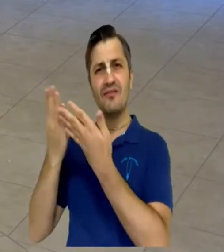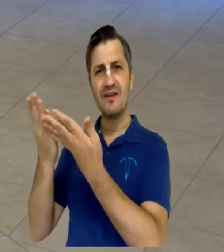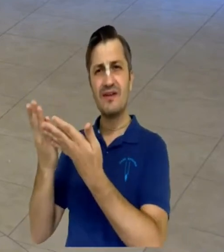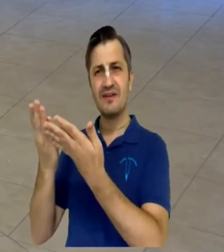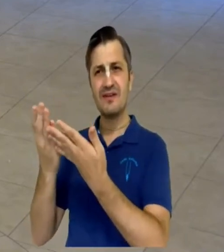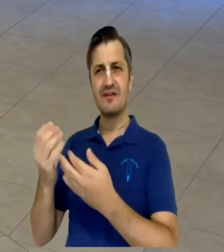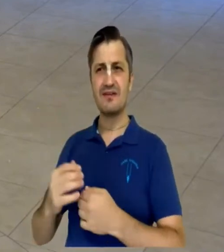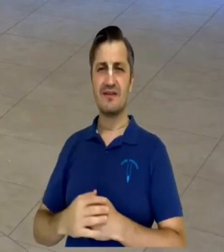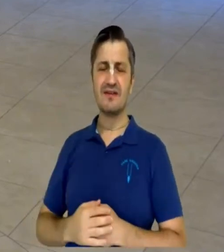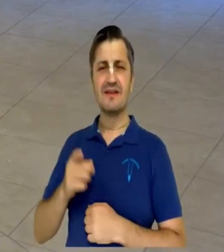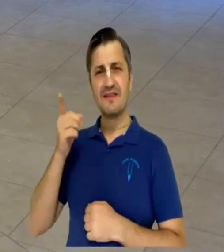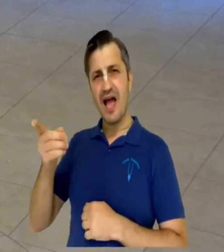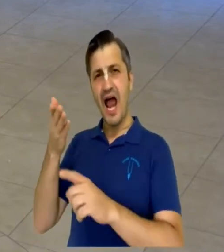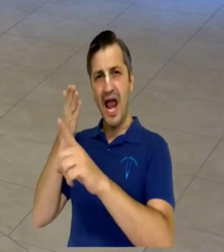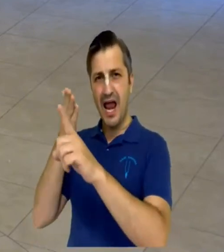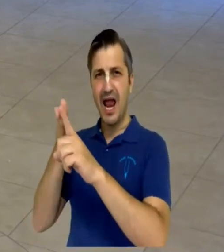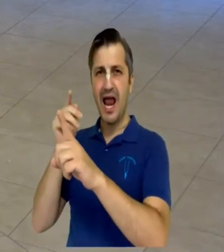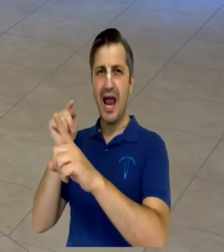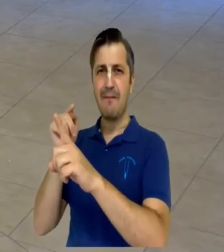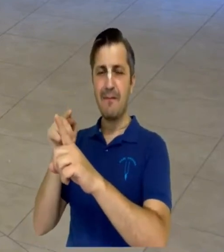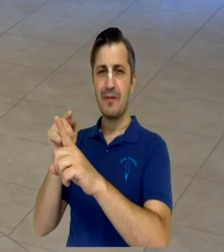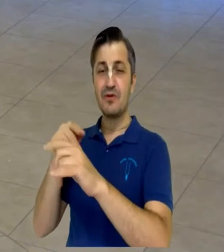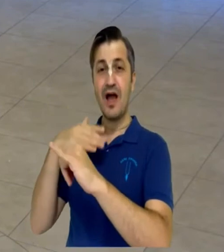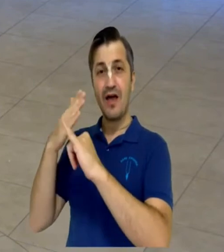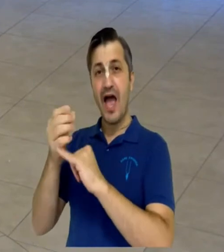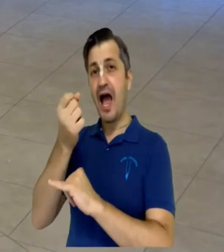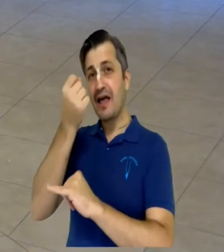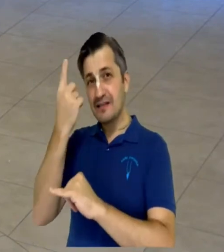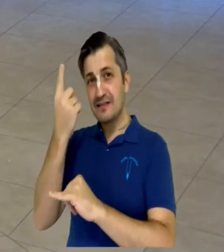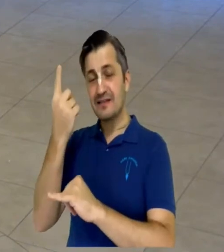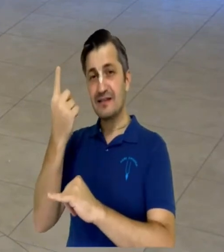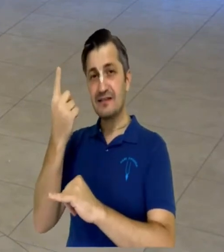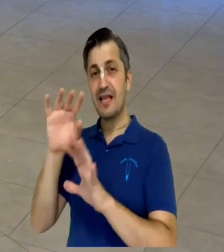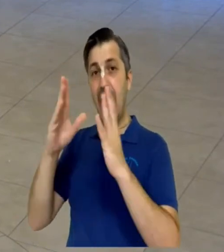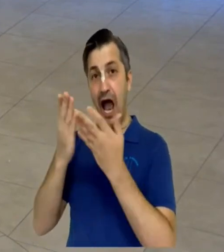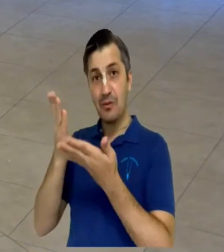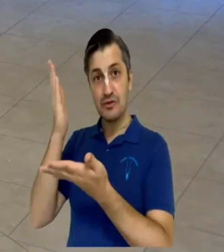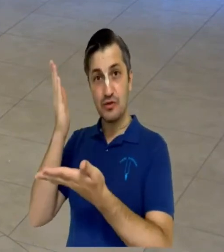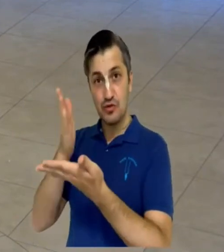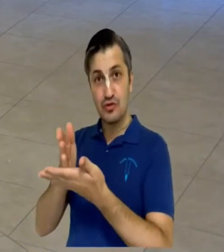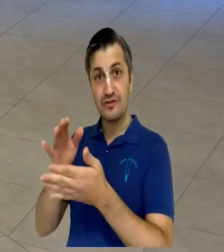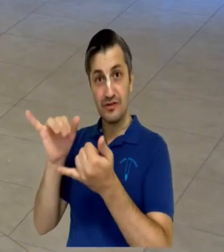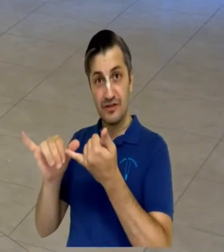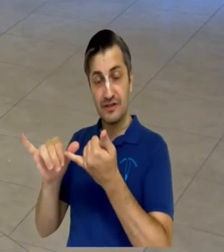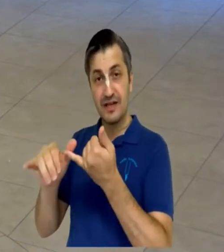the ultimate understanding. The ultimate realization of the absolute truth is